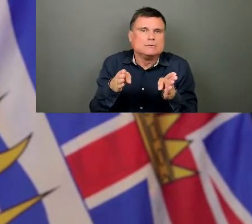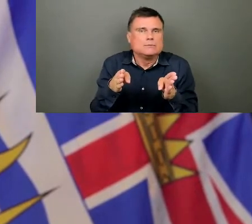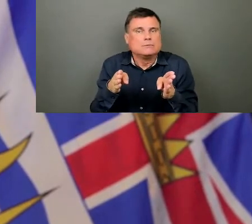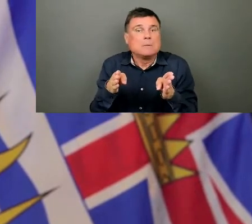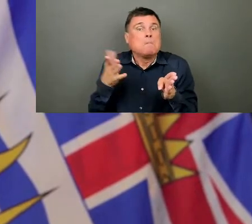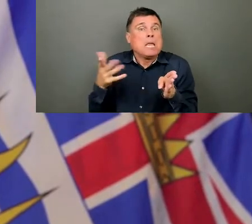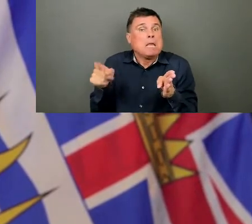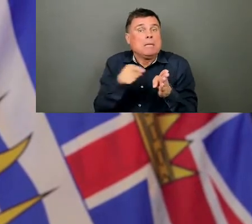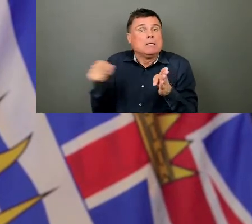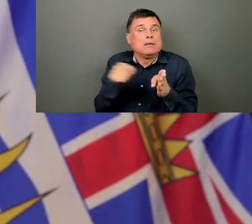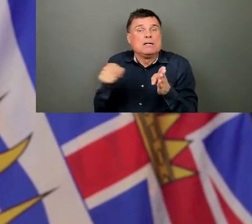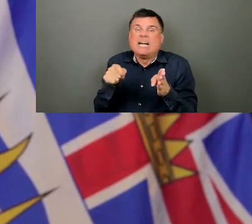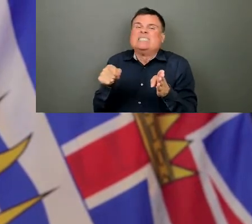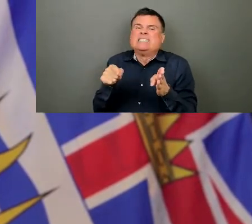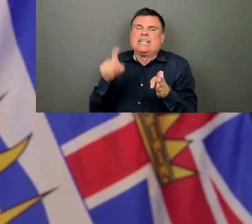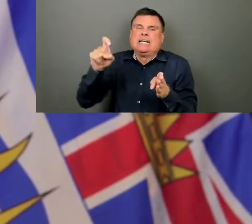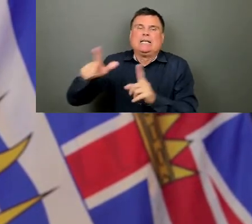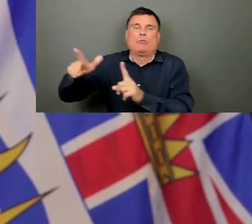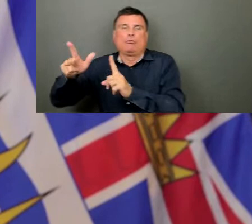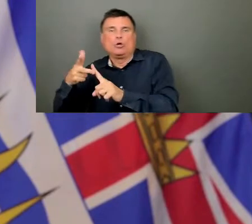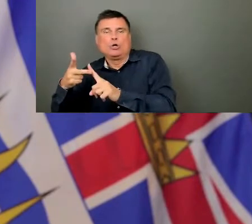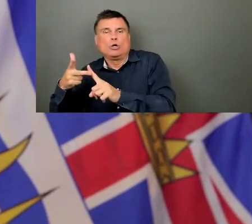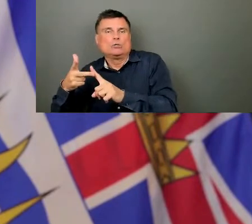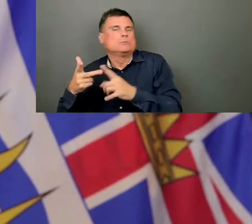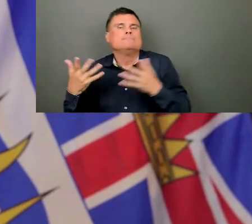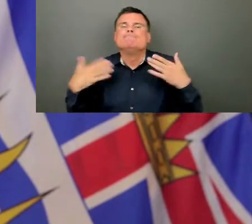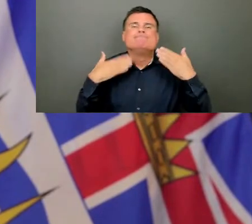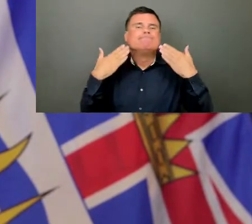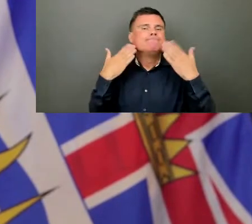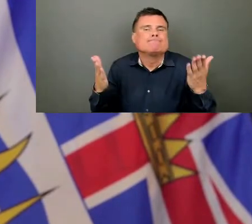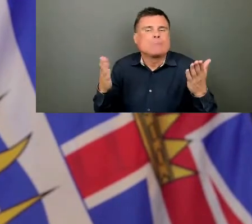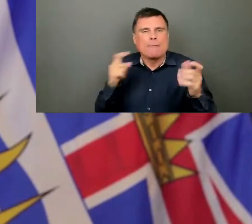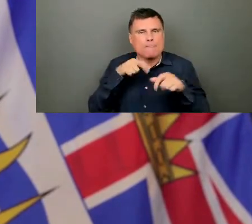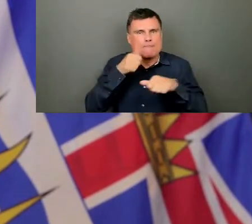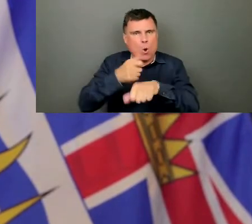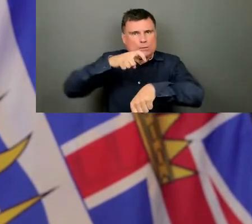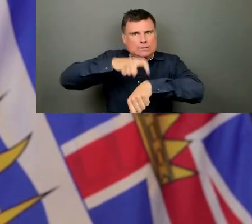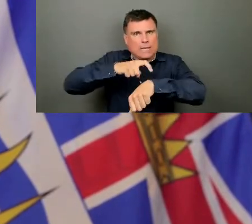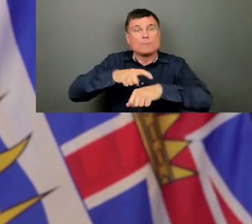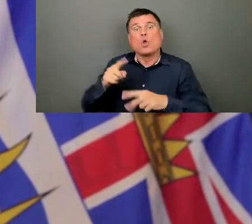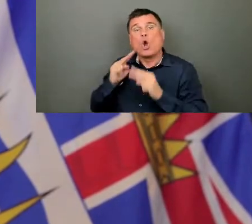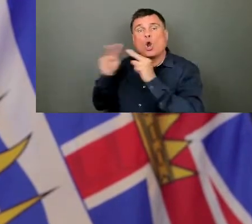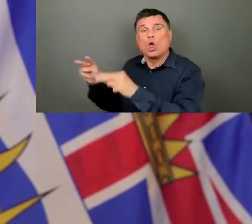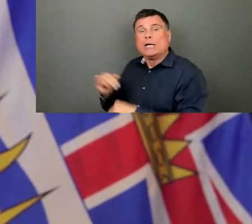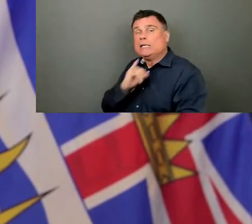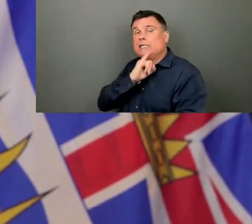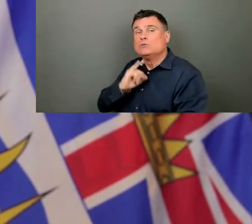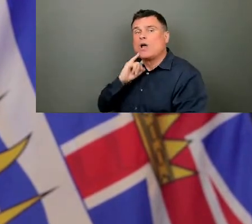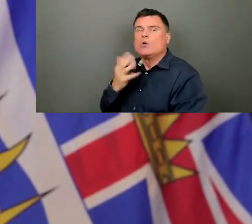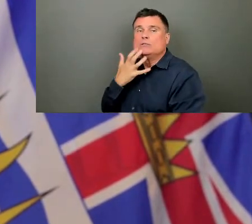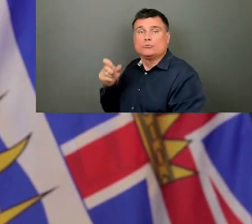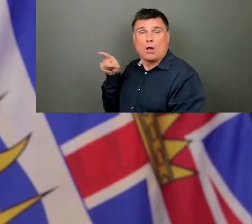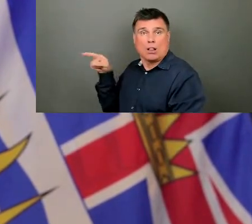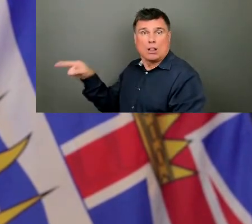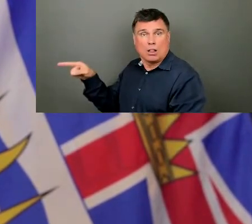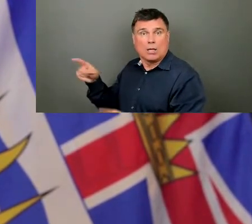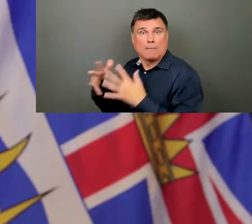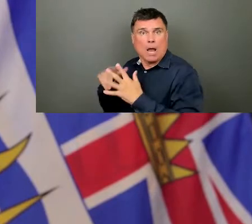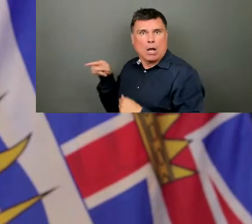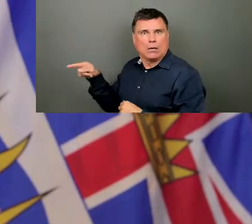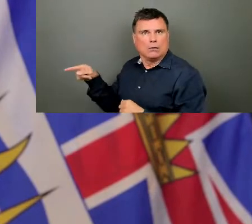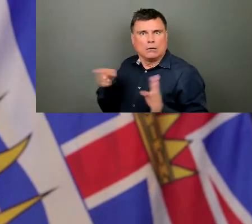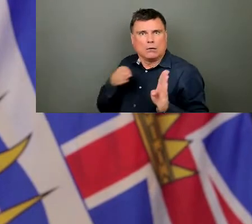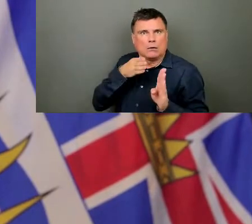so have been focusing on booster doses in people that got their first two doses quite close together.